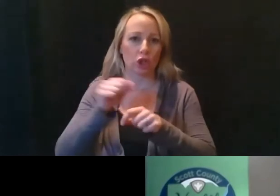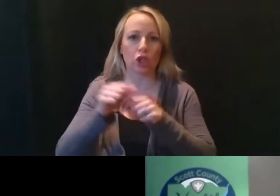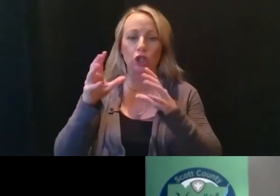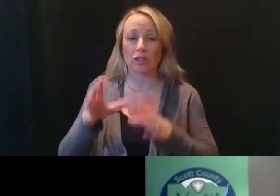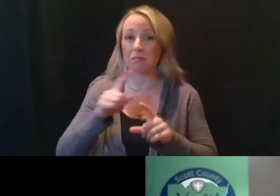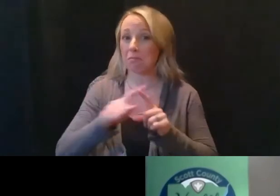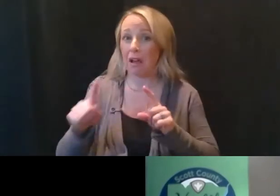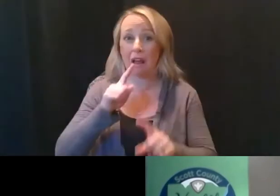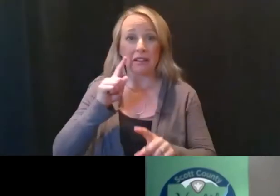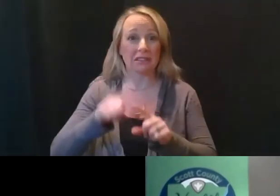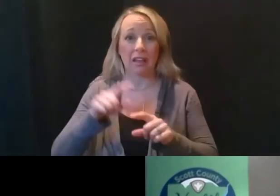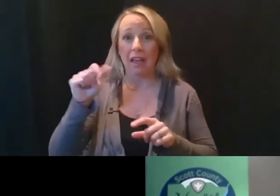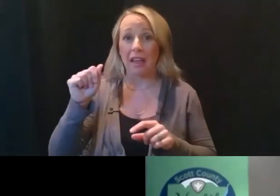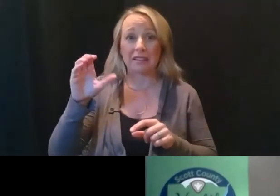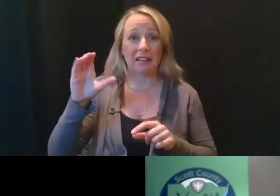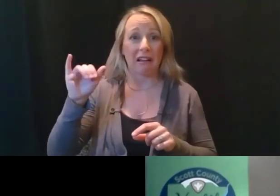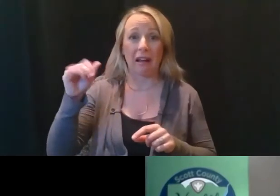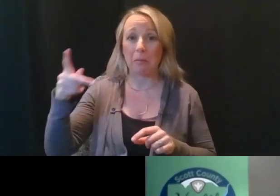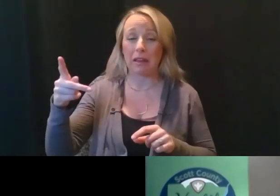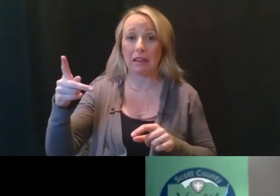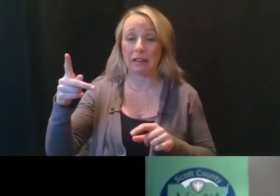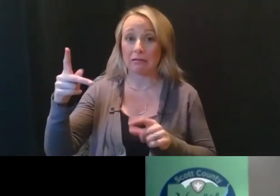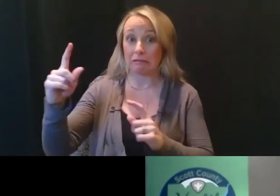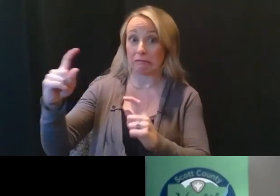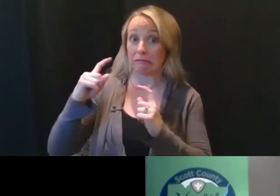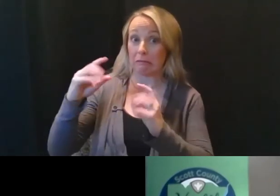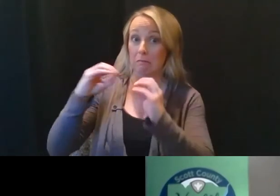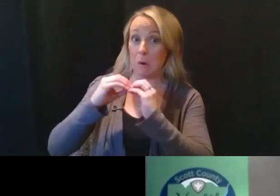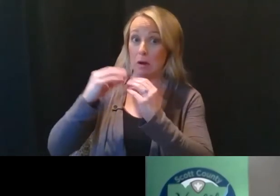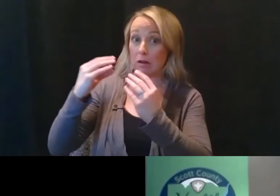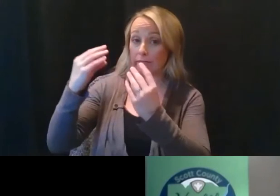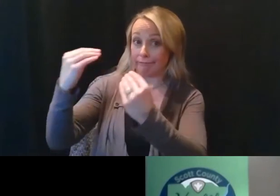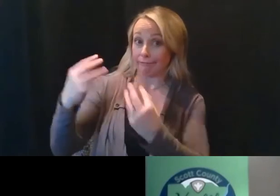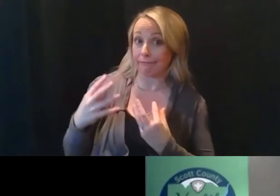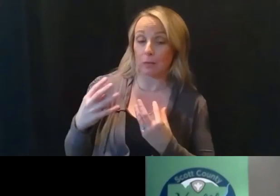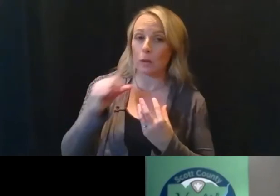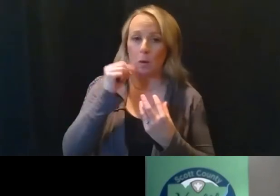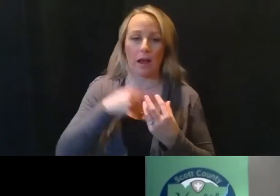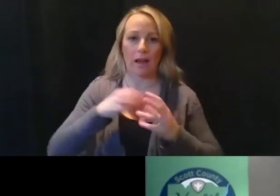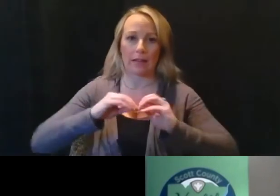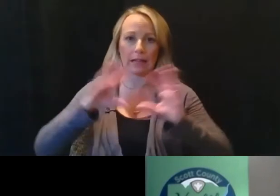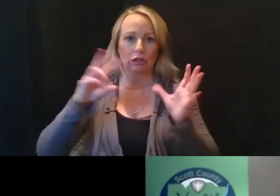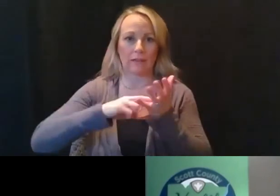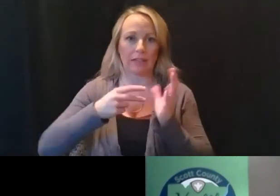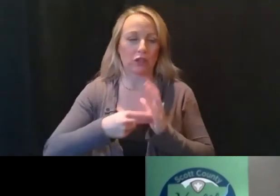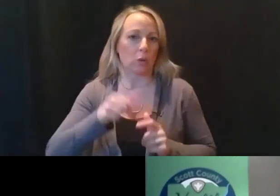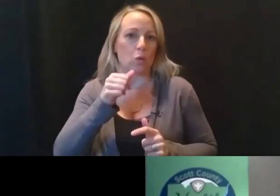the ACIP gives us further guidance, we don't have a clear definition at this point.